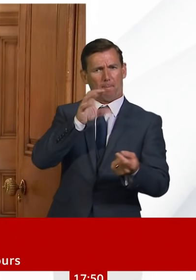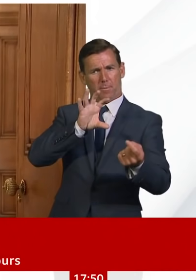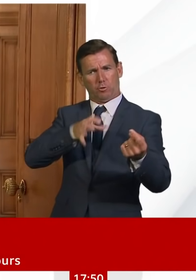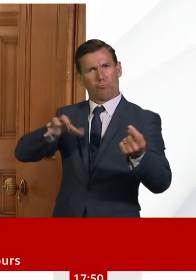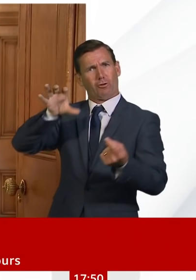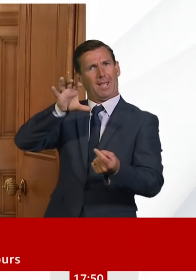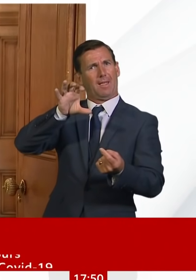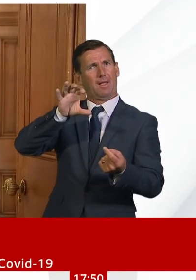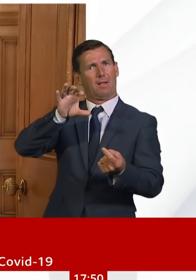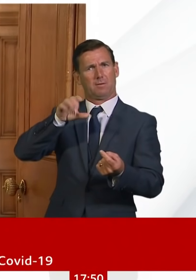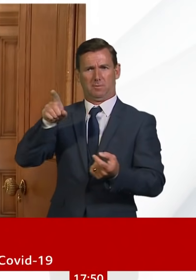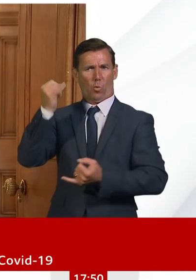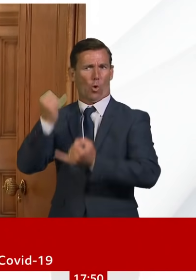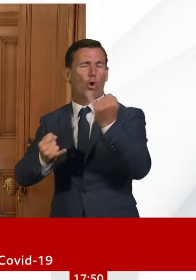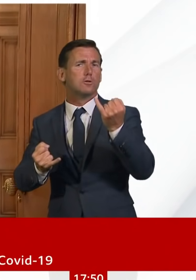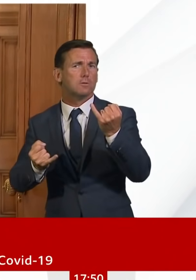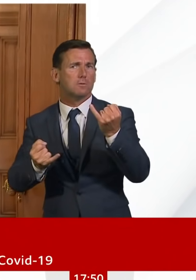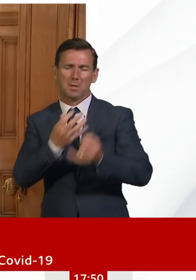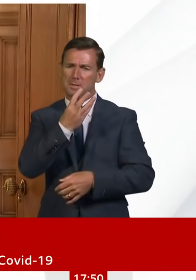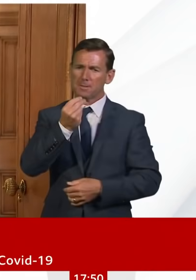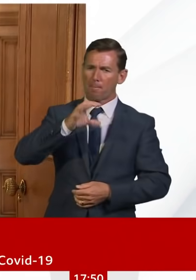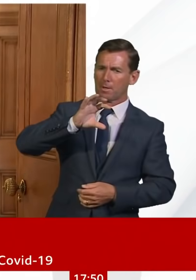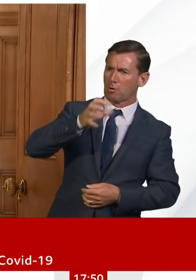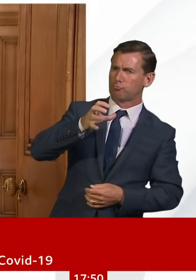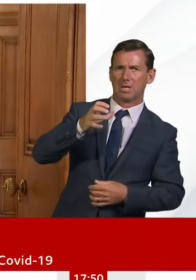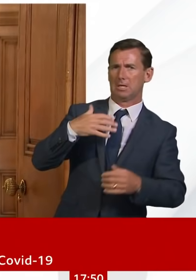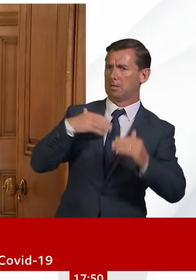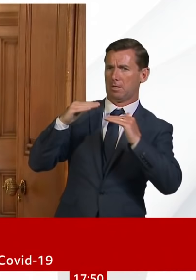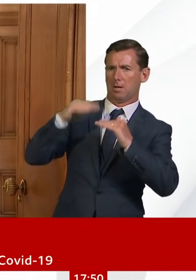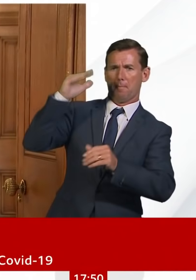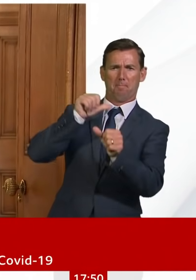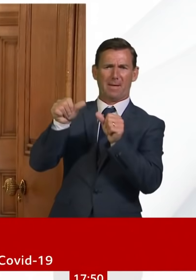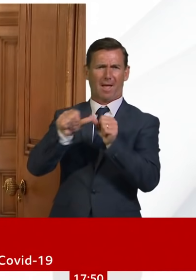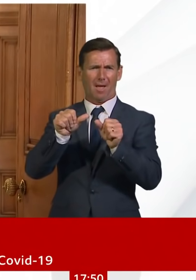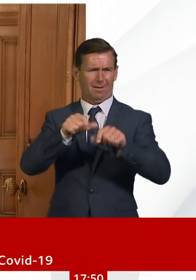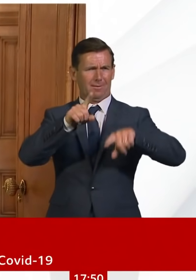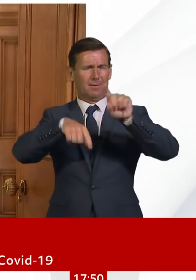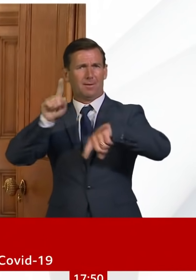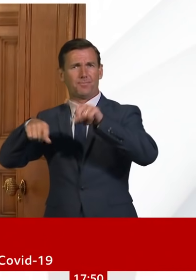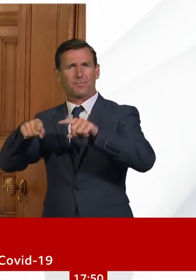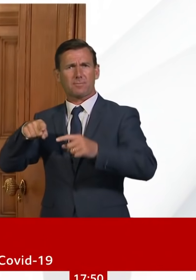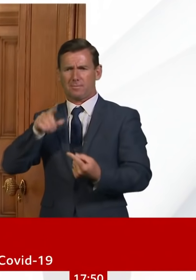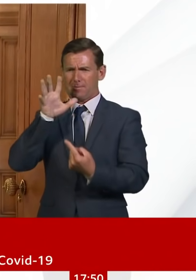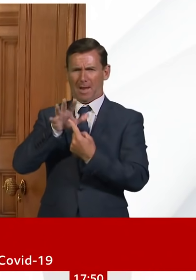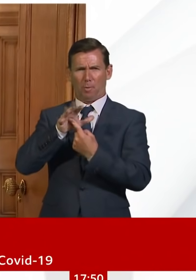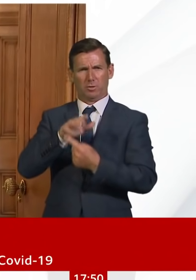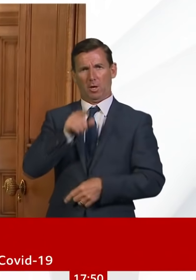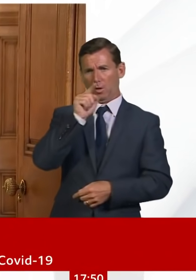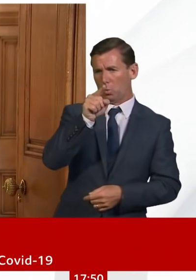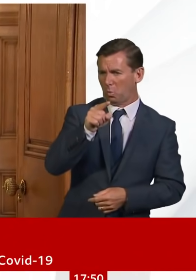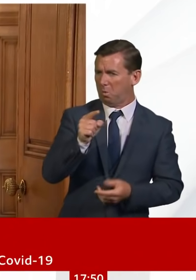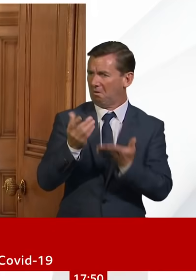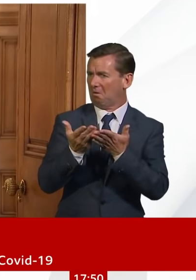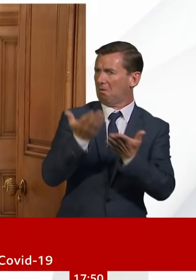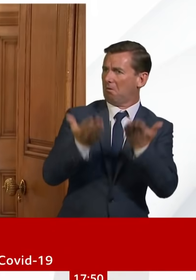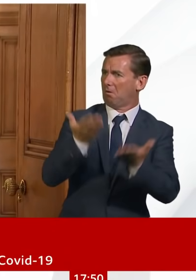measure, they're below us, and there are other countries where they're above us. And the critical thing, when you're trying to work out, as we do